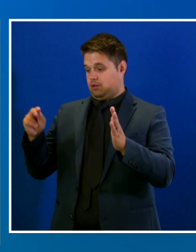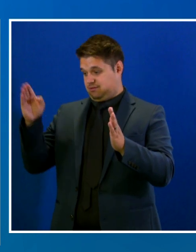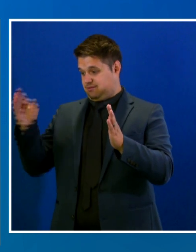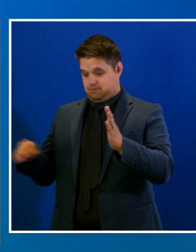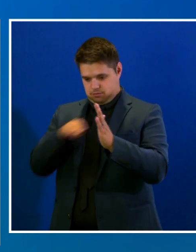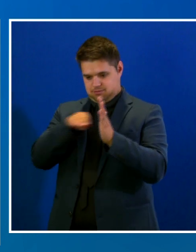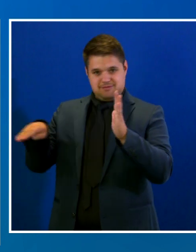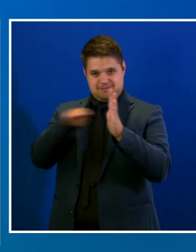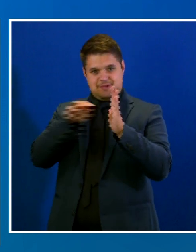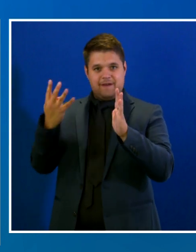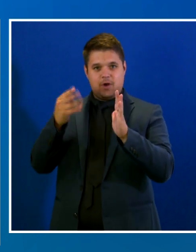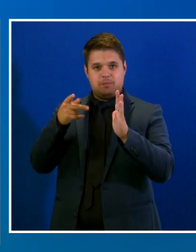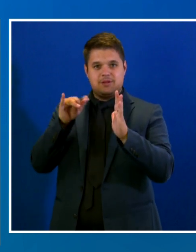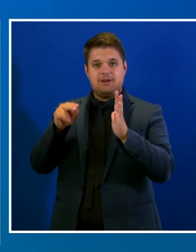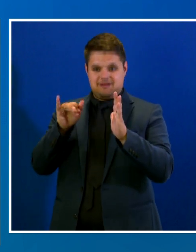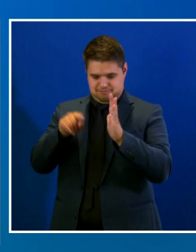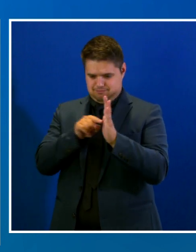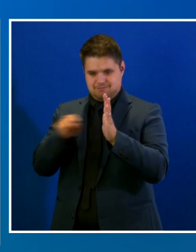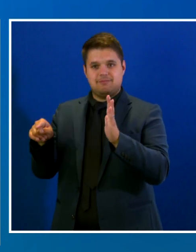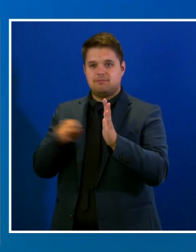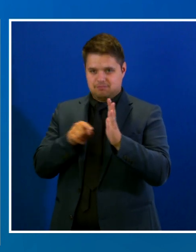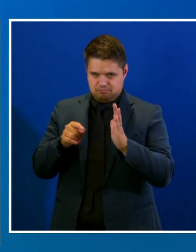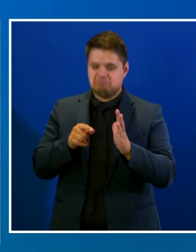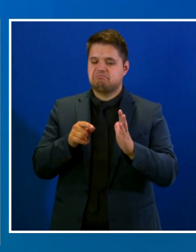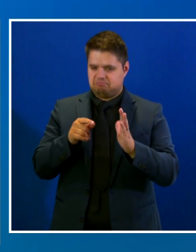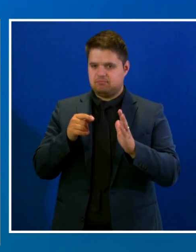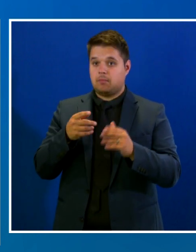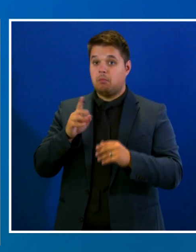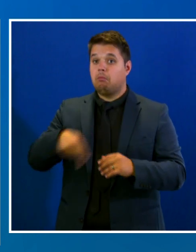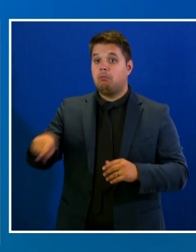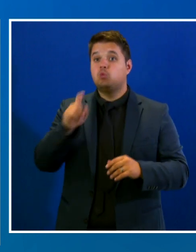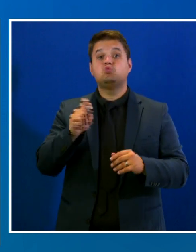or Wednesday, May 19th at 5 p.m.